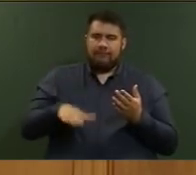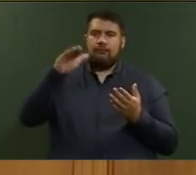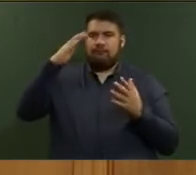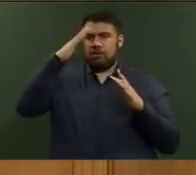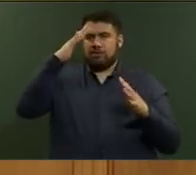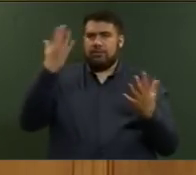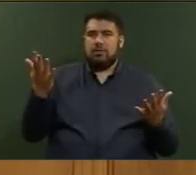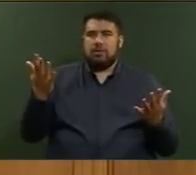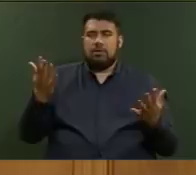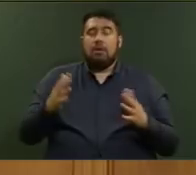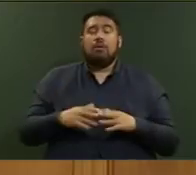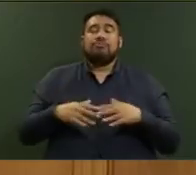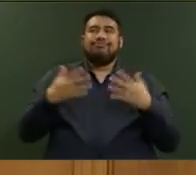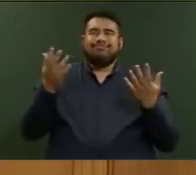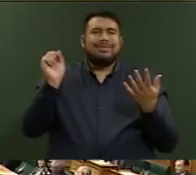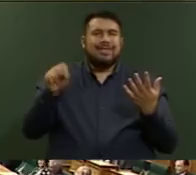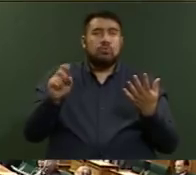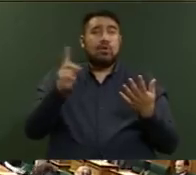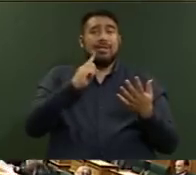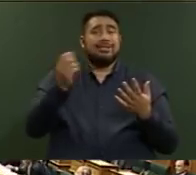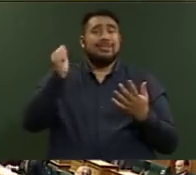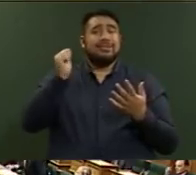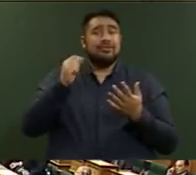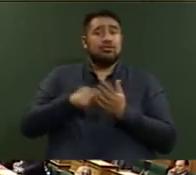course, I stand by my statement. Great.